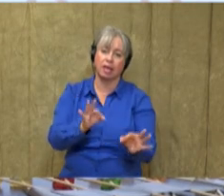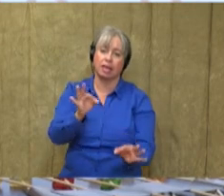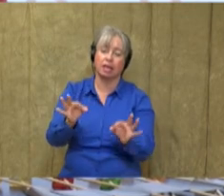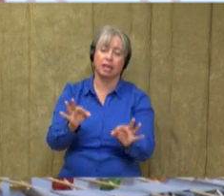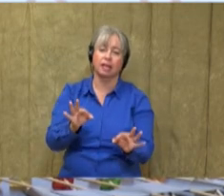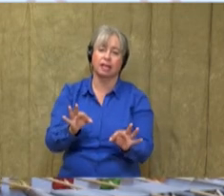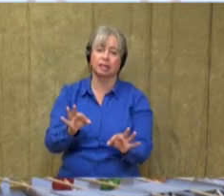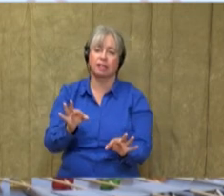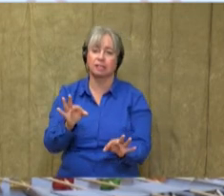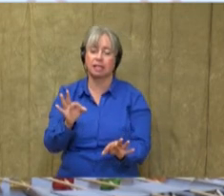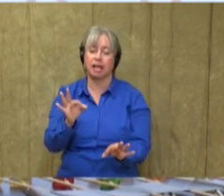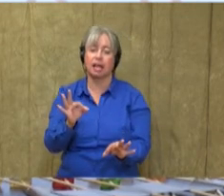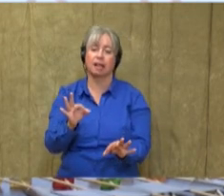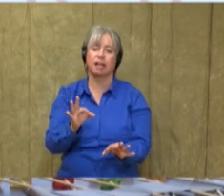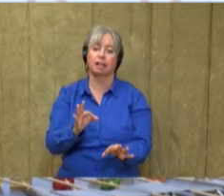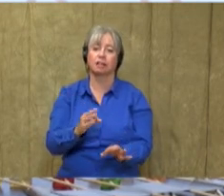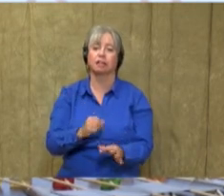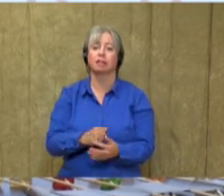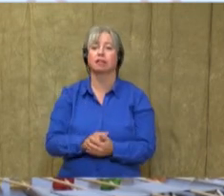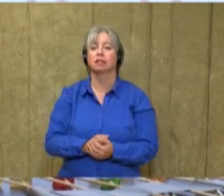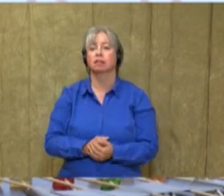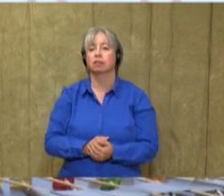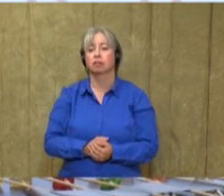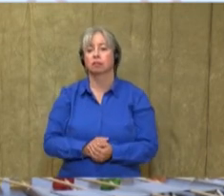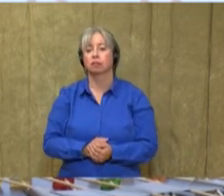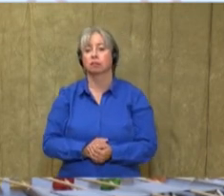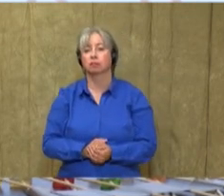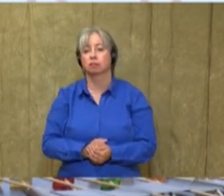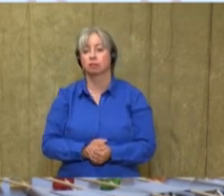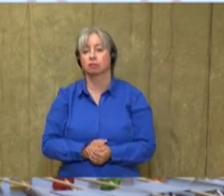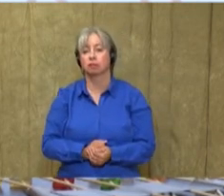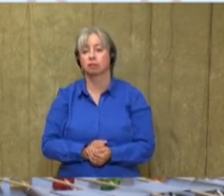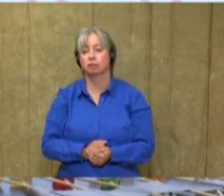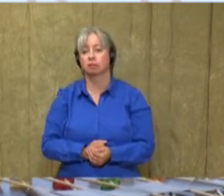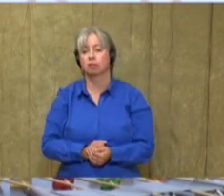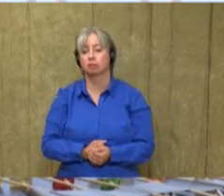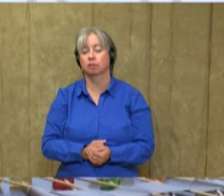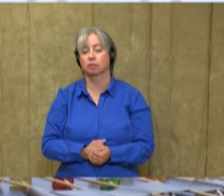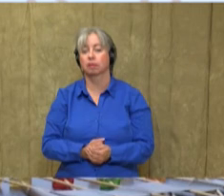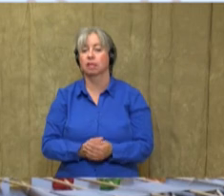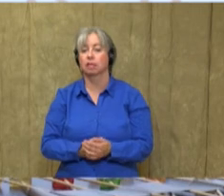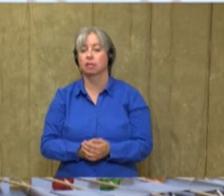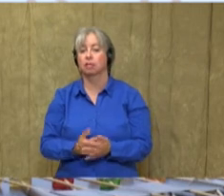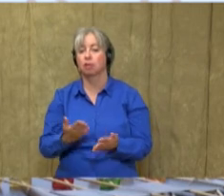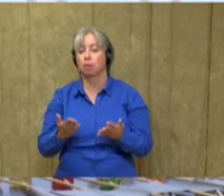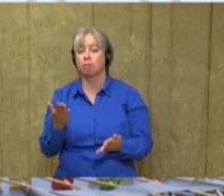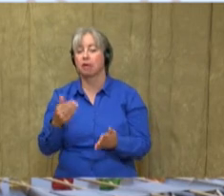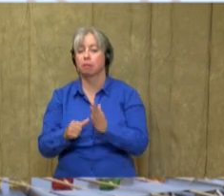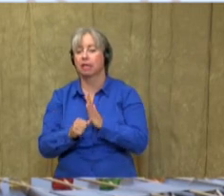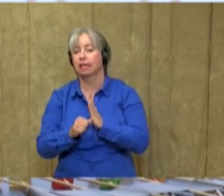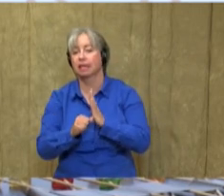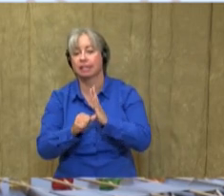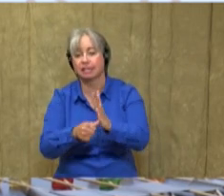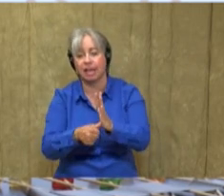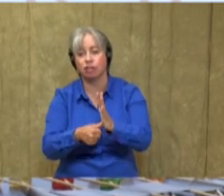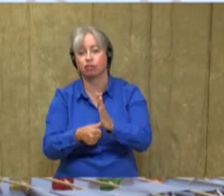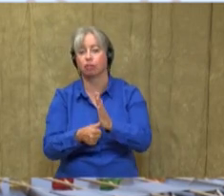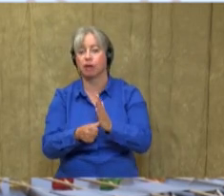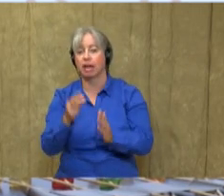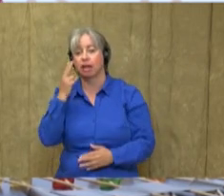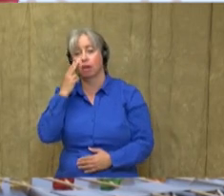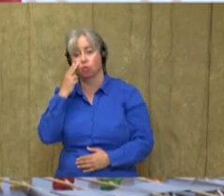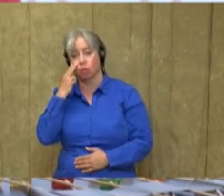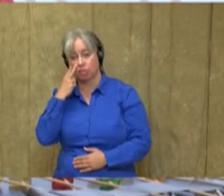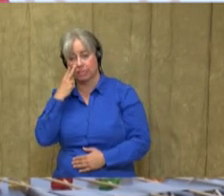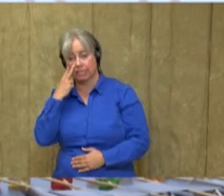So let me help you visualize this a little bit better. And I'm going to do this kind of exaggerated, so maybe that it'll show up a good for you. So imagine